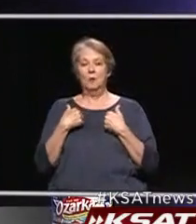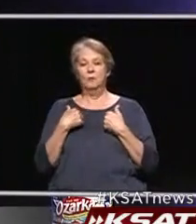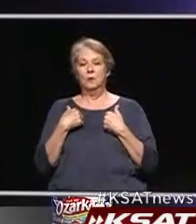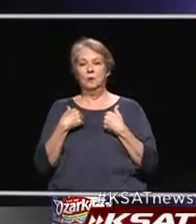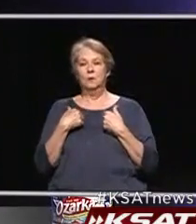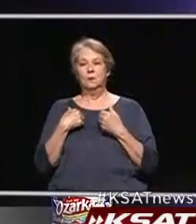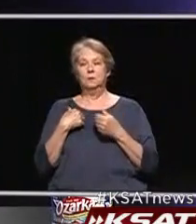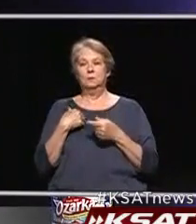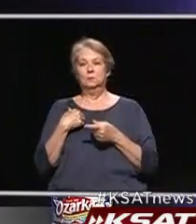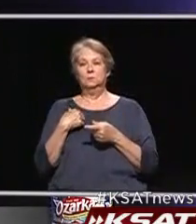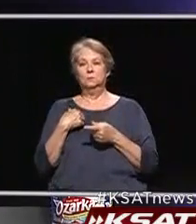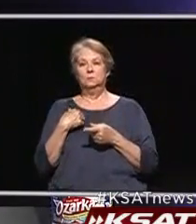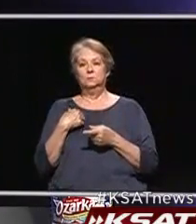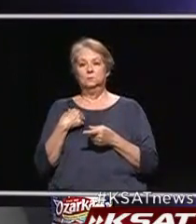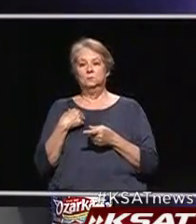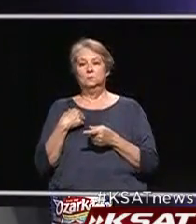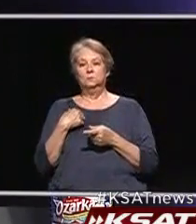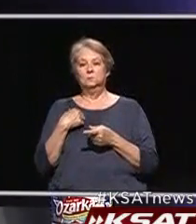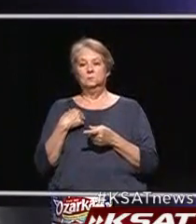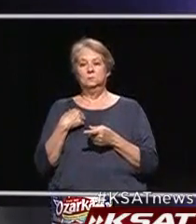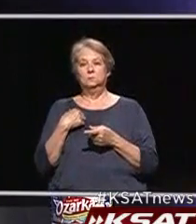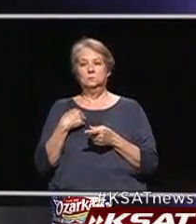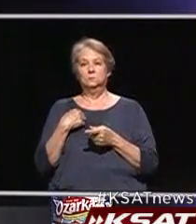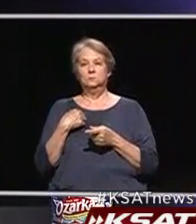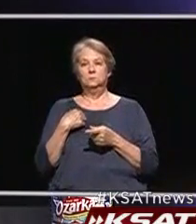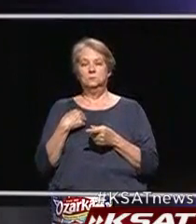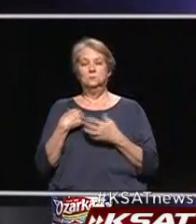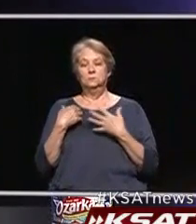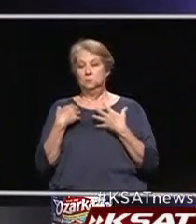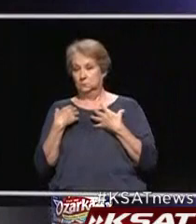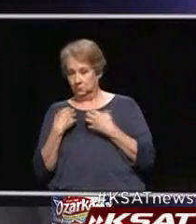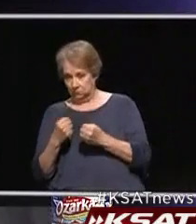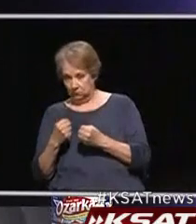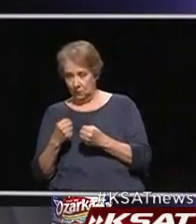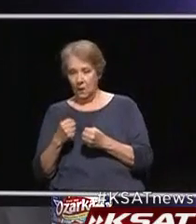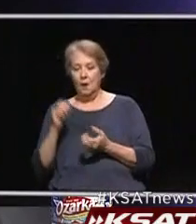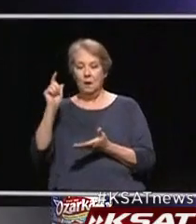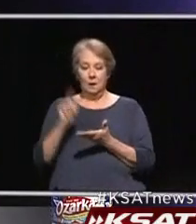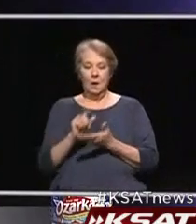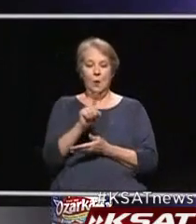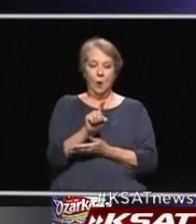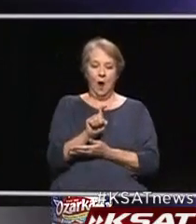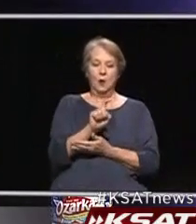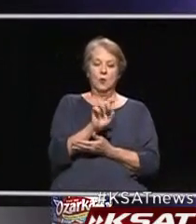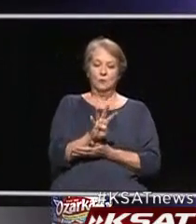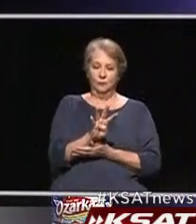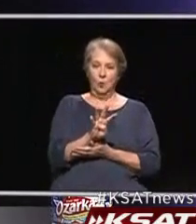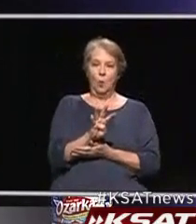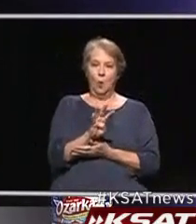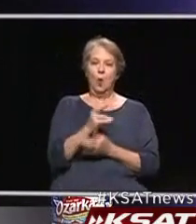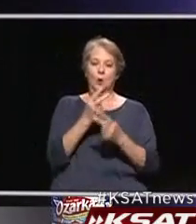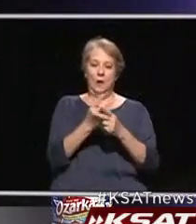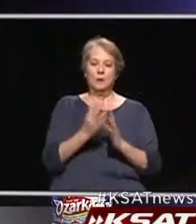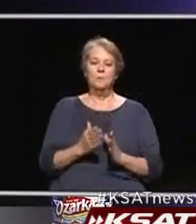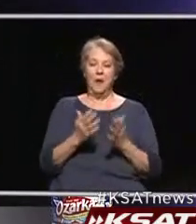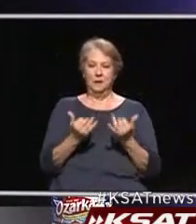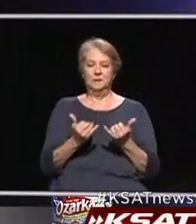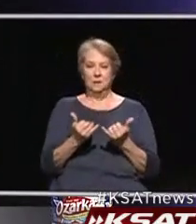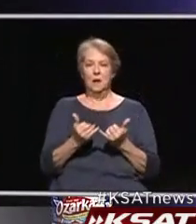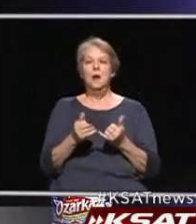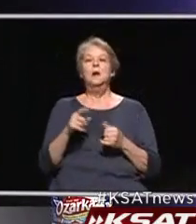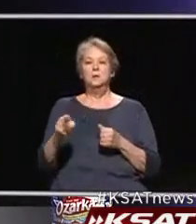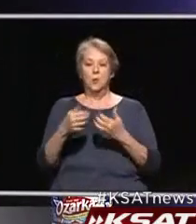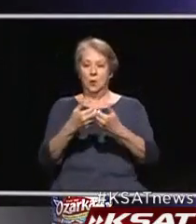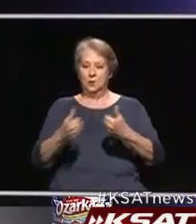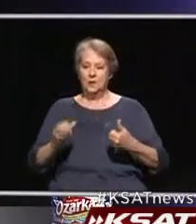come back and returned and were cured. We're down to about 104 inmates in the jail today. So we're